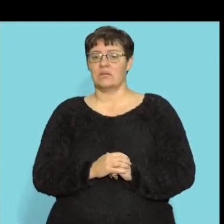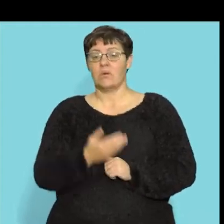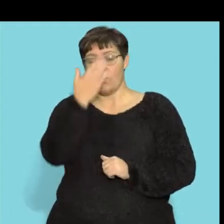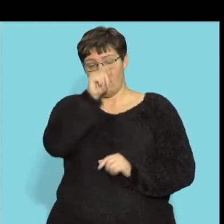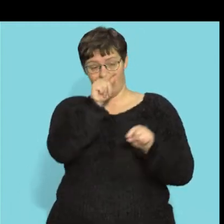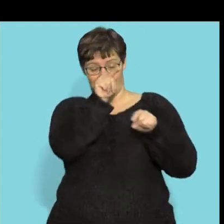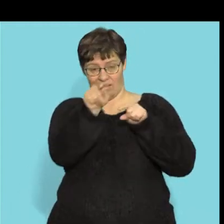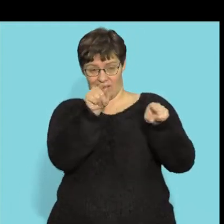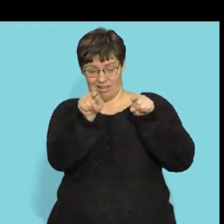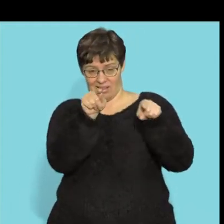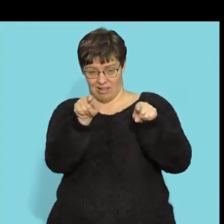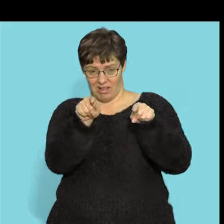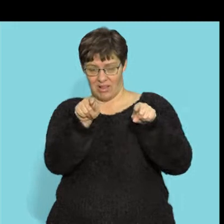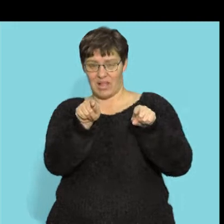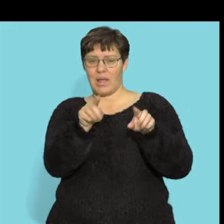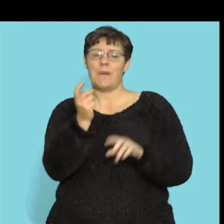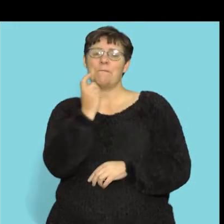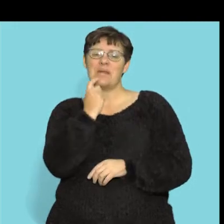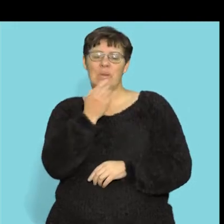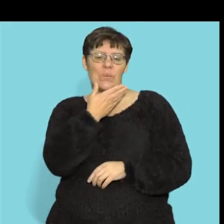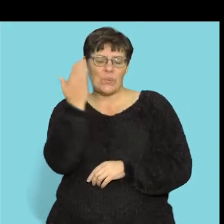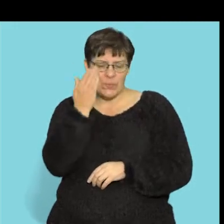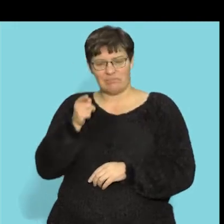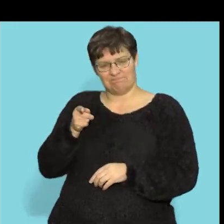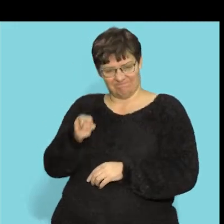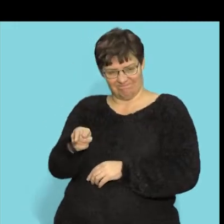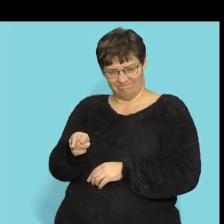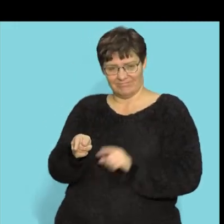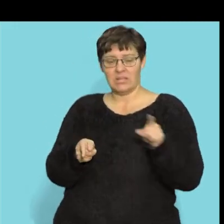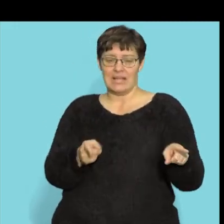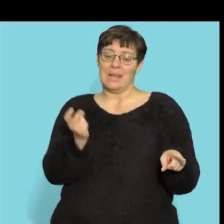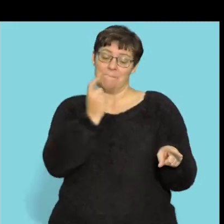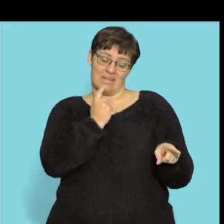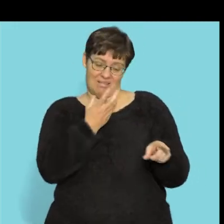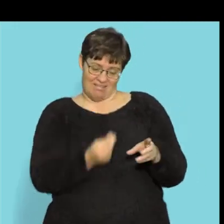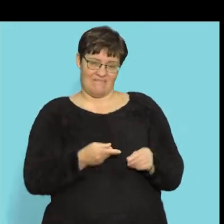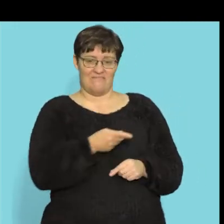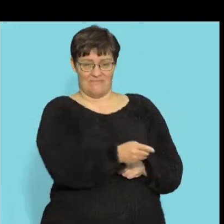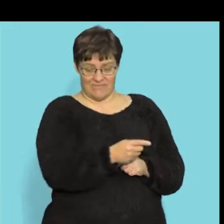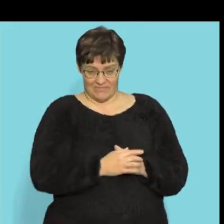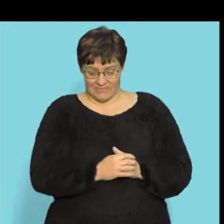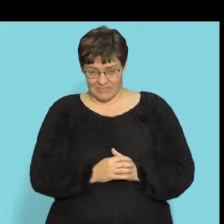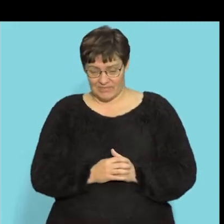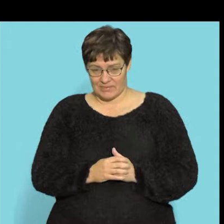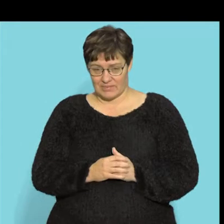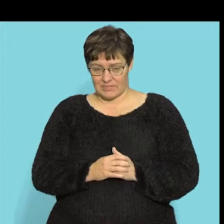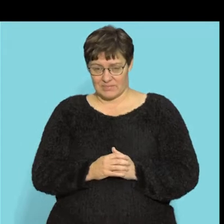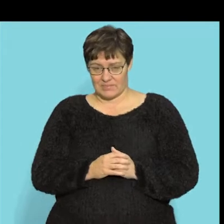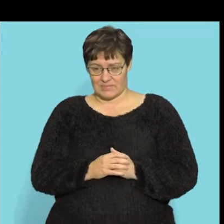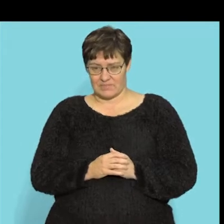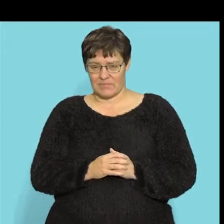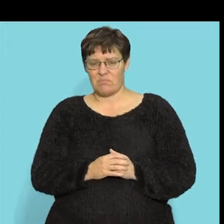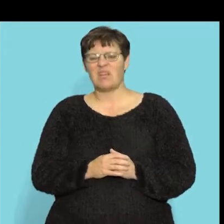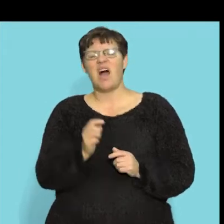And what we know is that in most non-metals are insulators, while most metals are